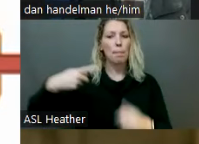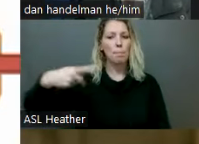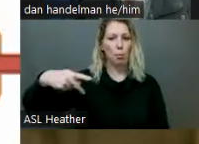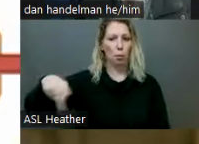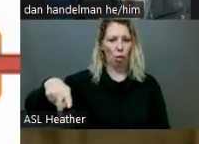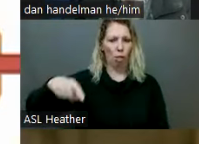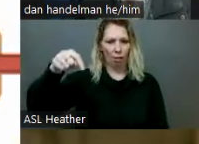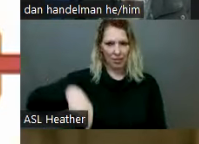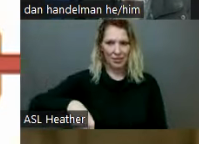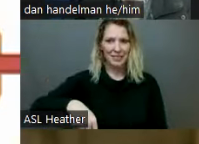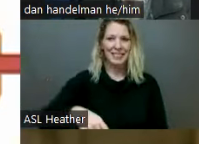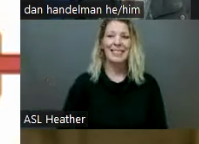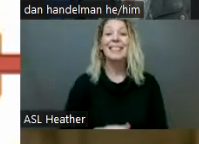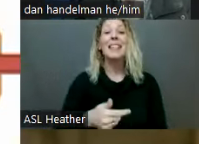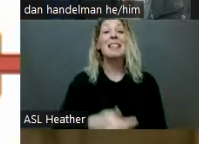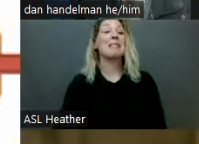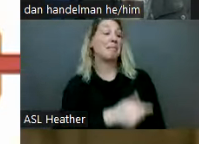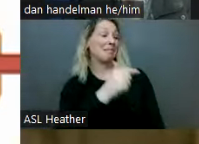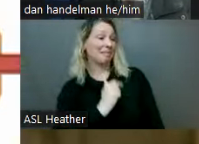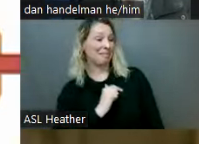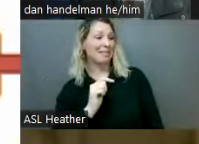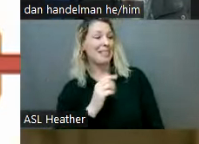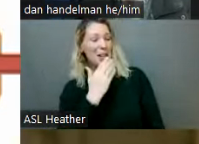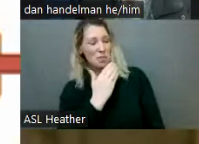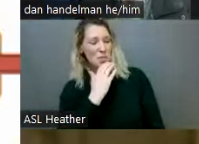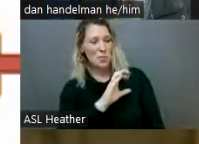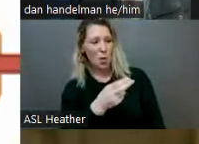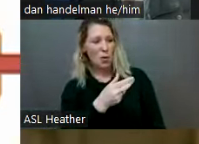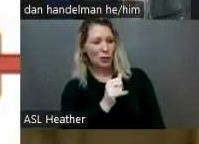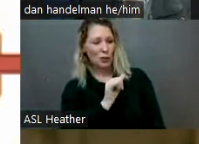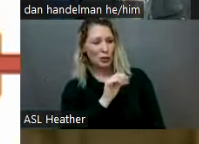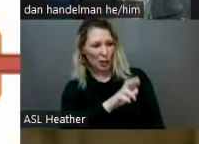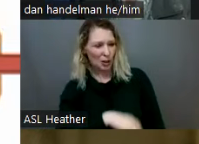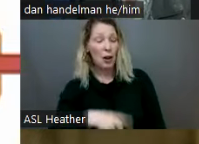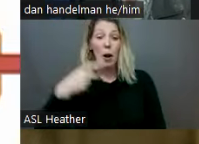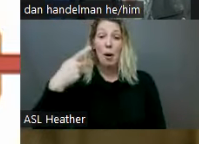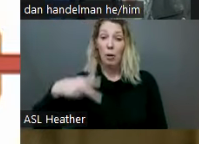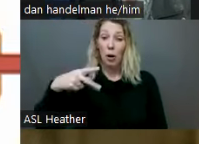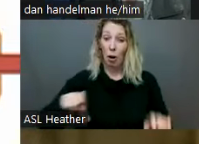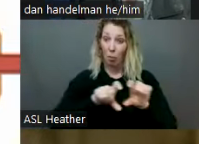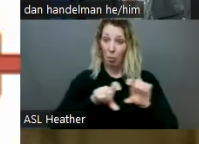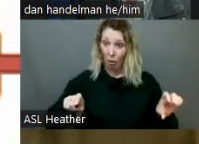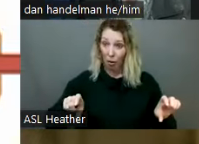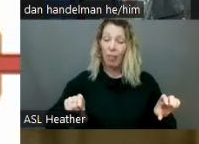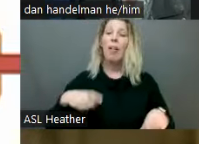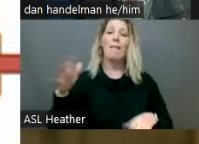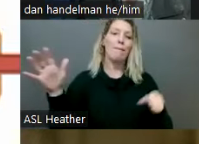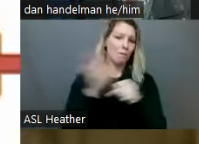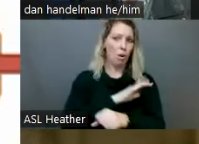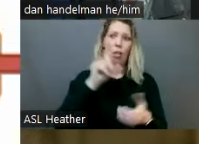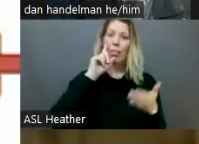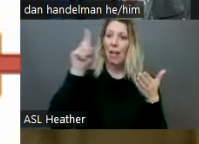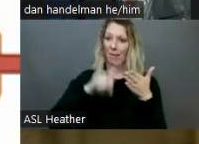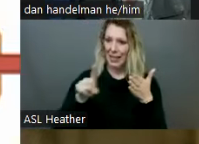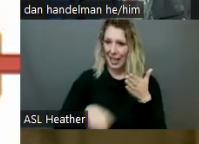That would be back to me. Thank you, Co-Chair Dan. In the purple section, full investigation,